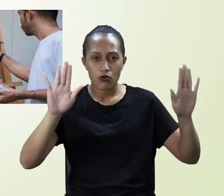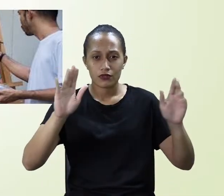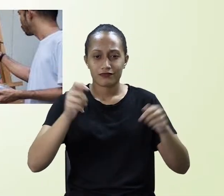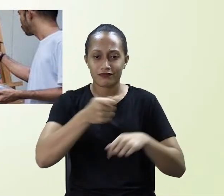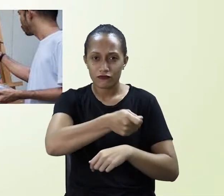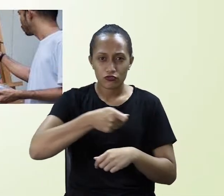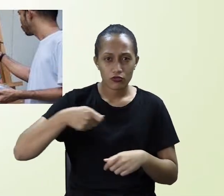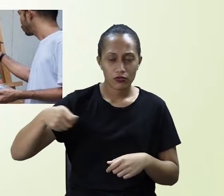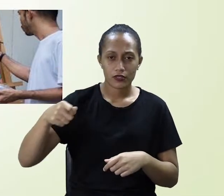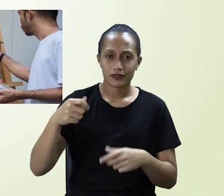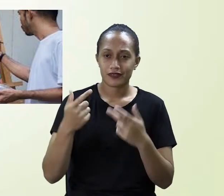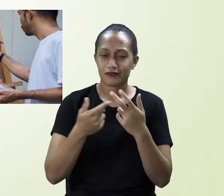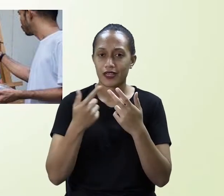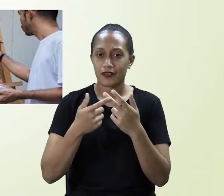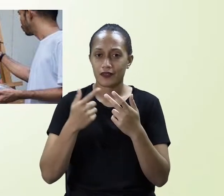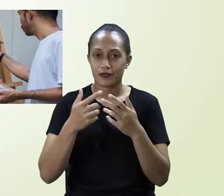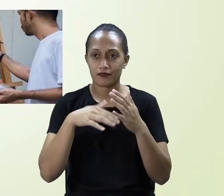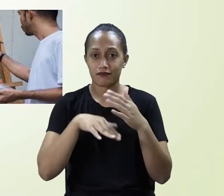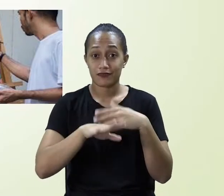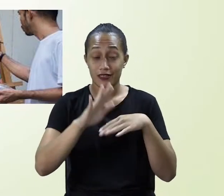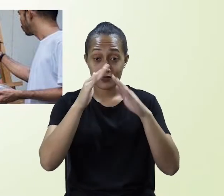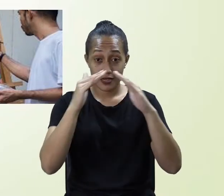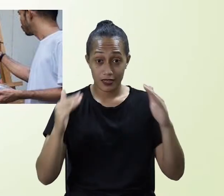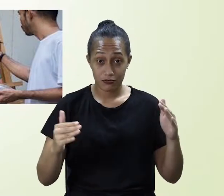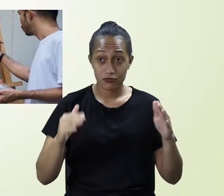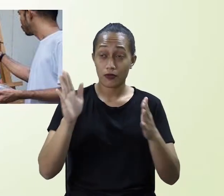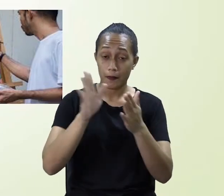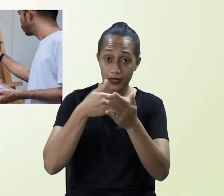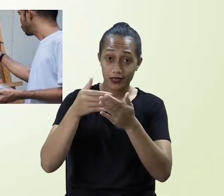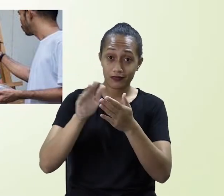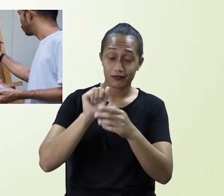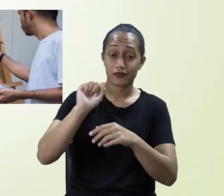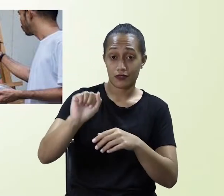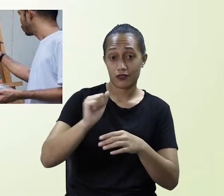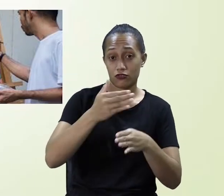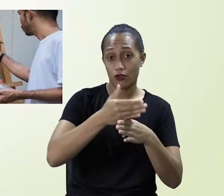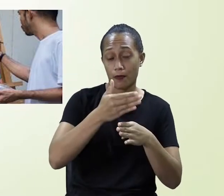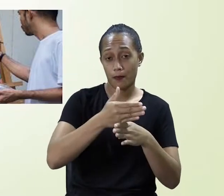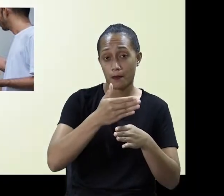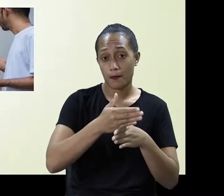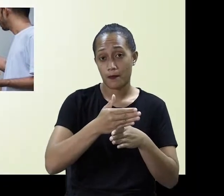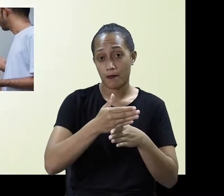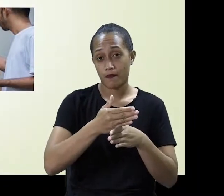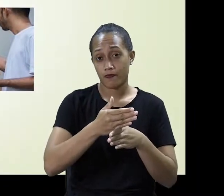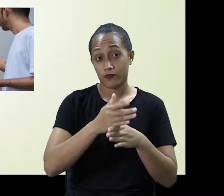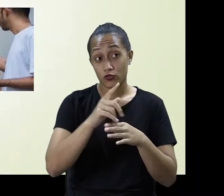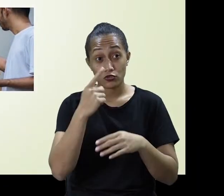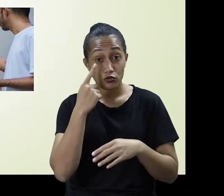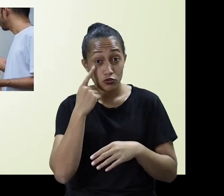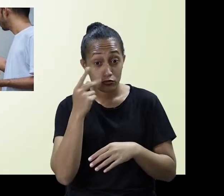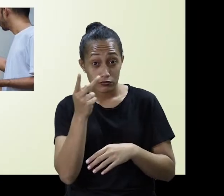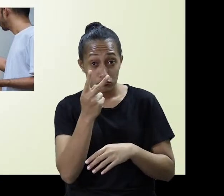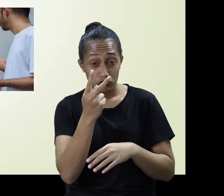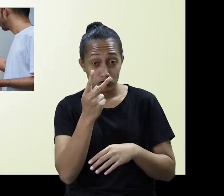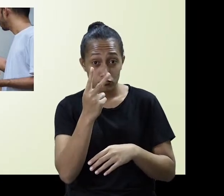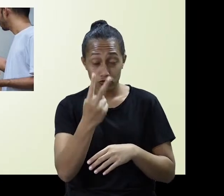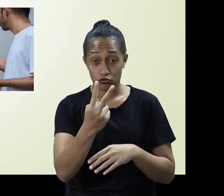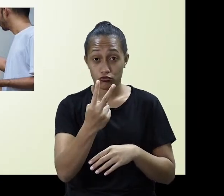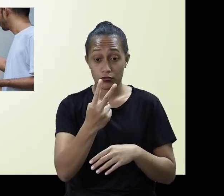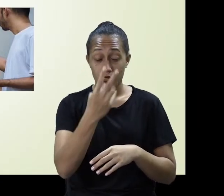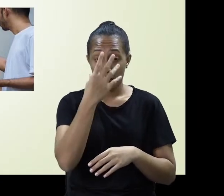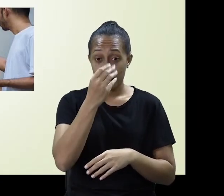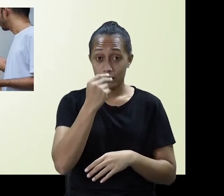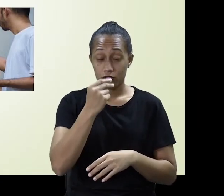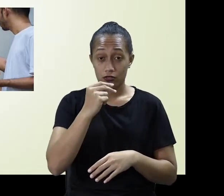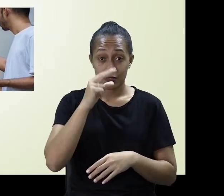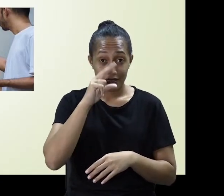of this young boy who painted their artwork on the wall, with the other boy that painted